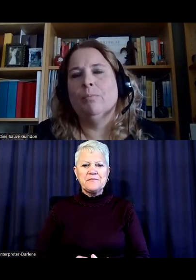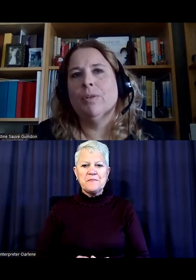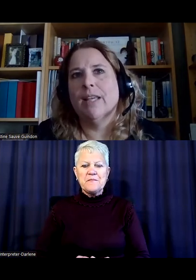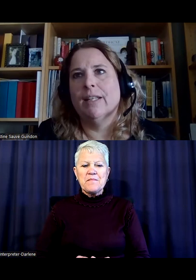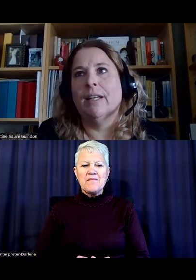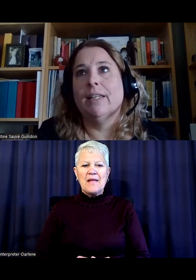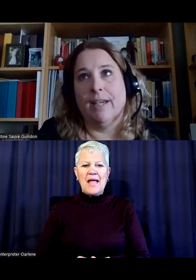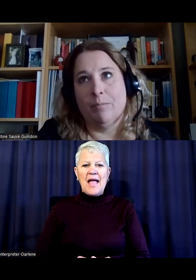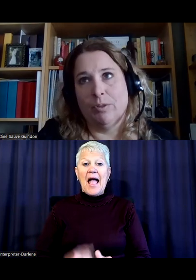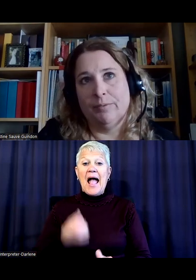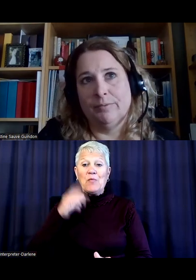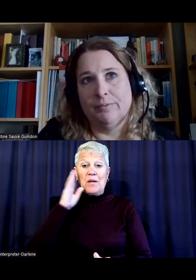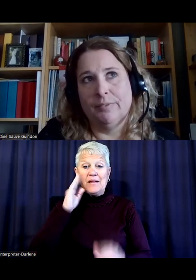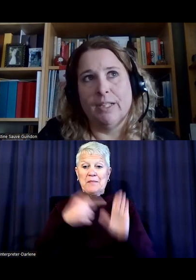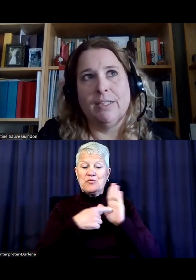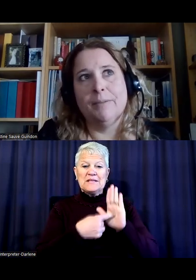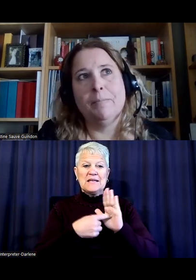I will present Campbell.